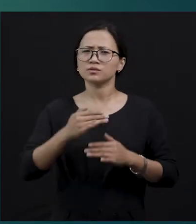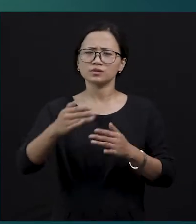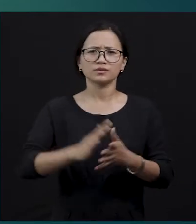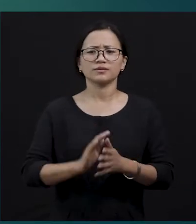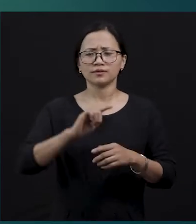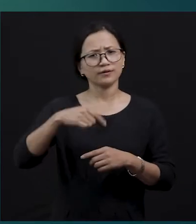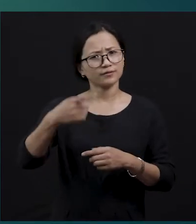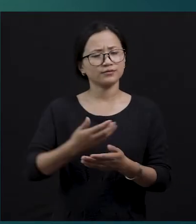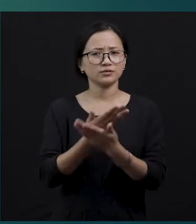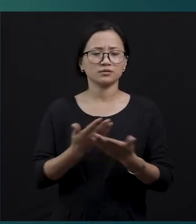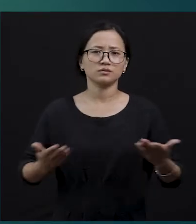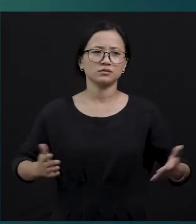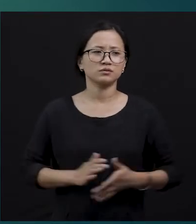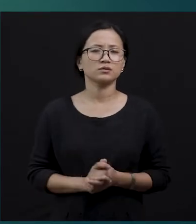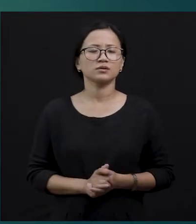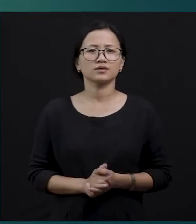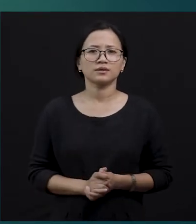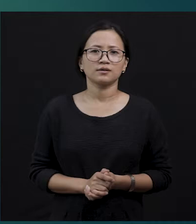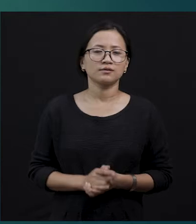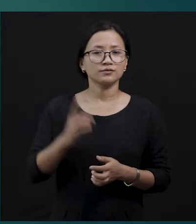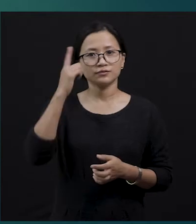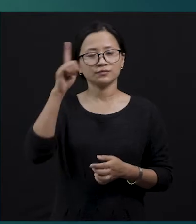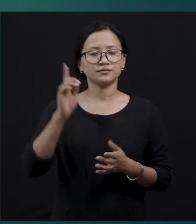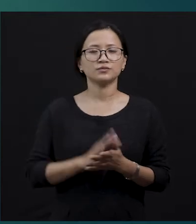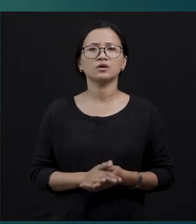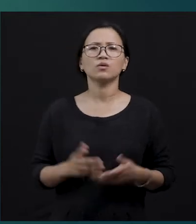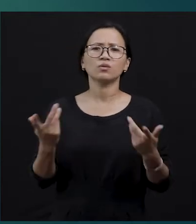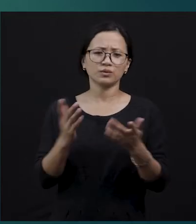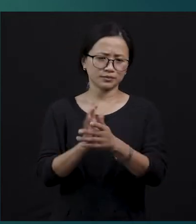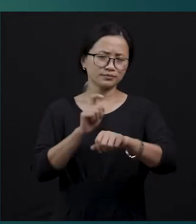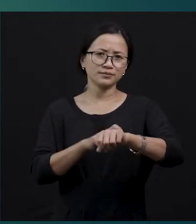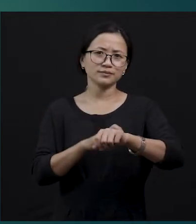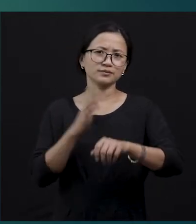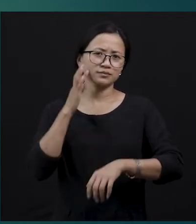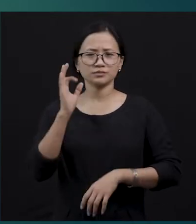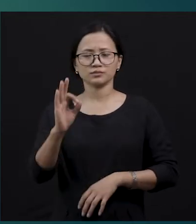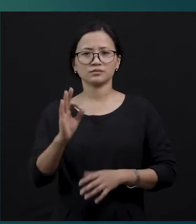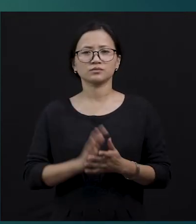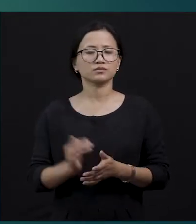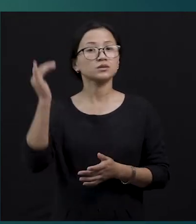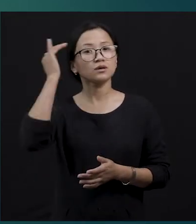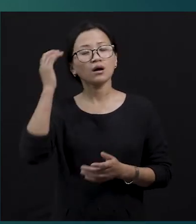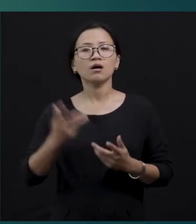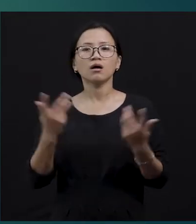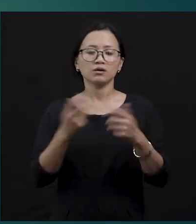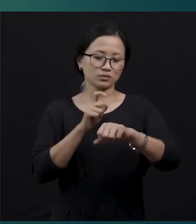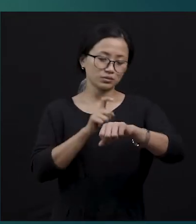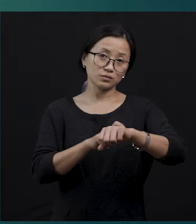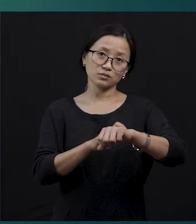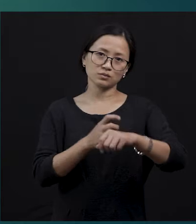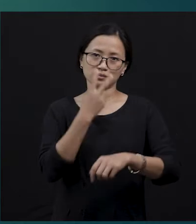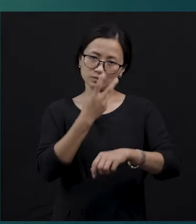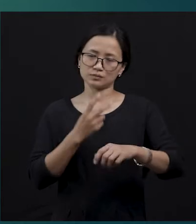in everything, right? And for why time is important again? You need to know how to look at